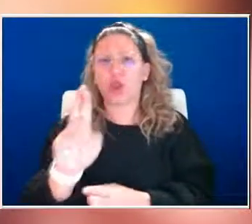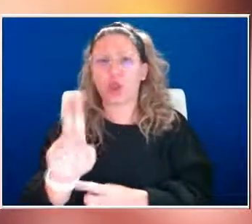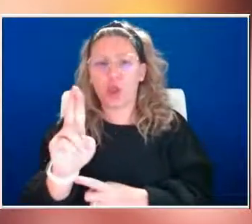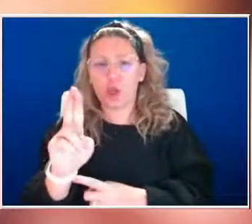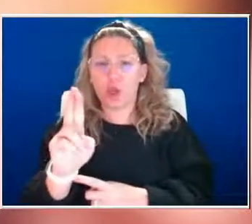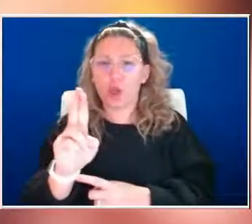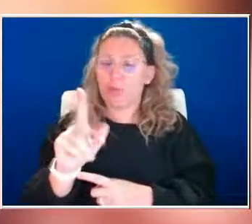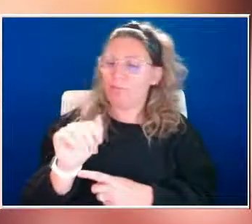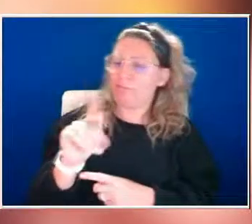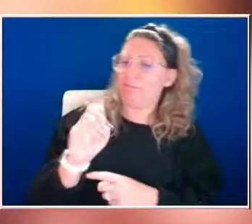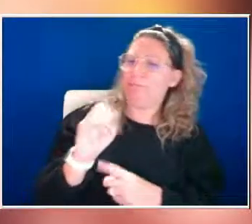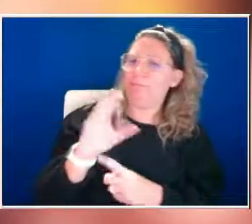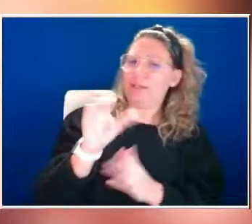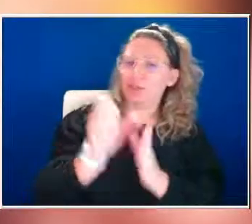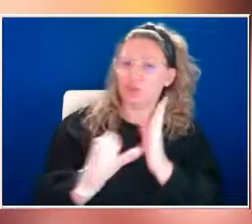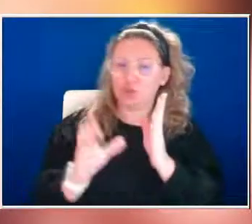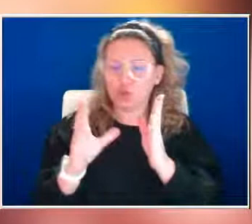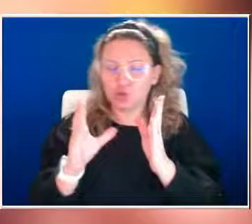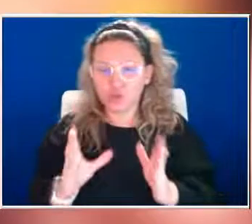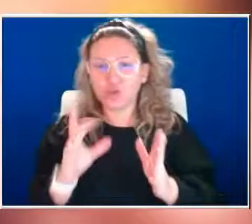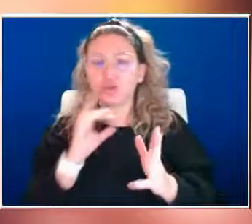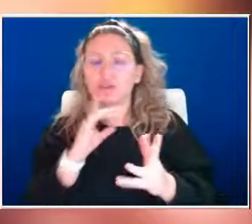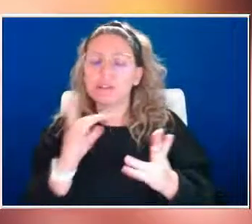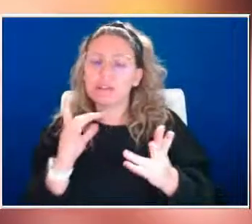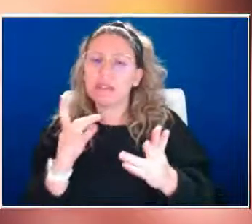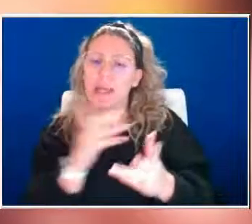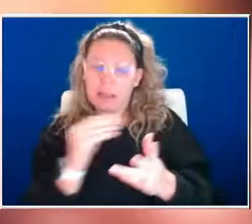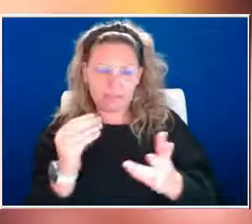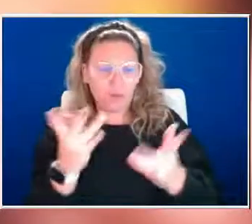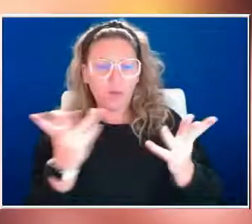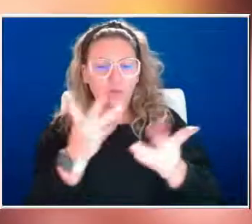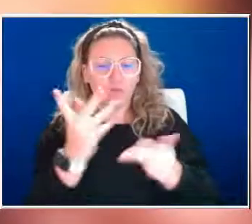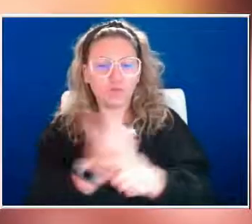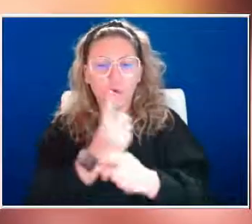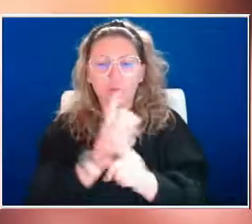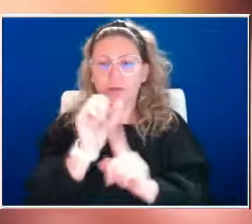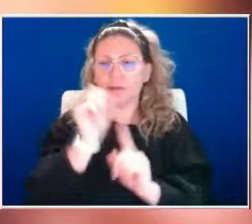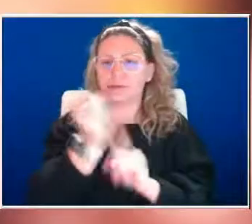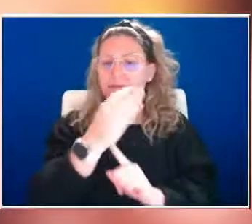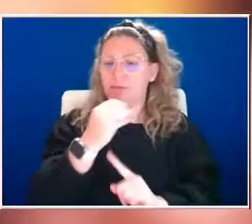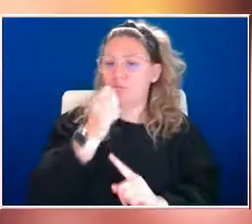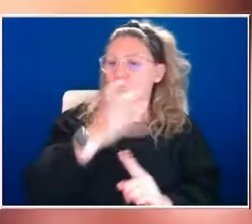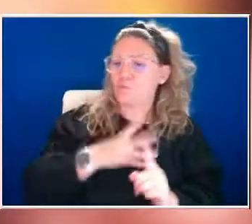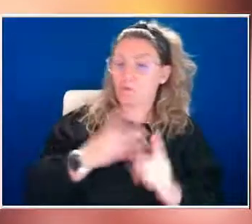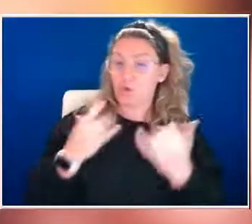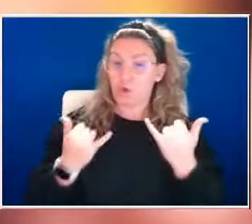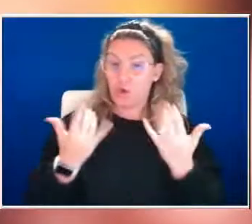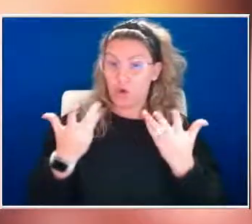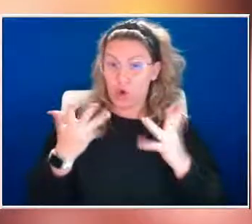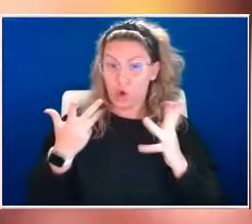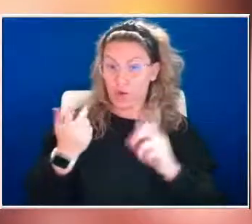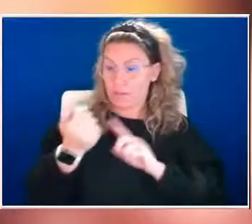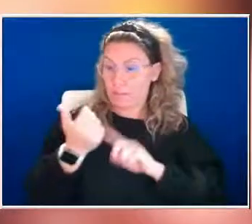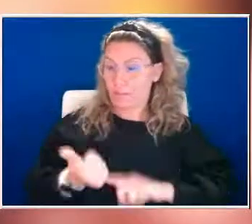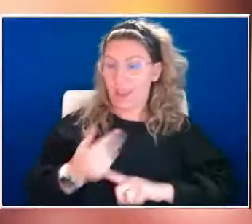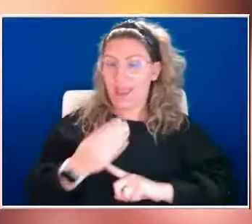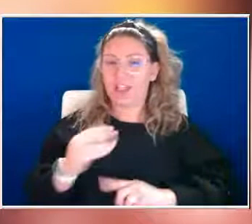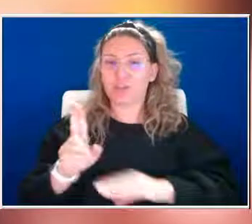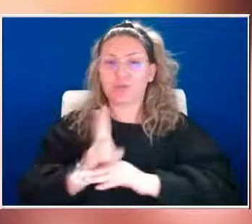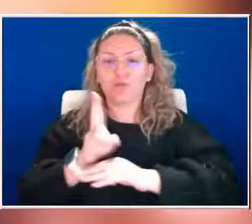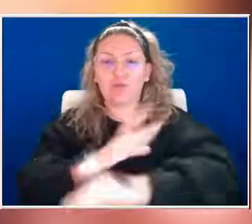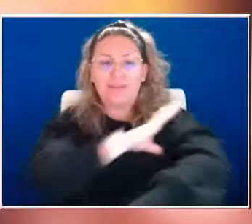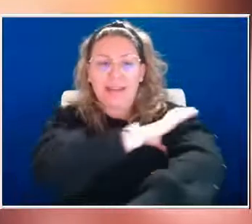in their situation. Women who have already had their lymph nodes removed and are wearing a compression sleeve, and